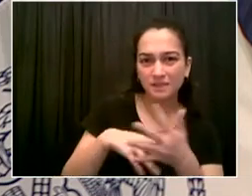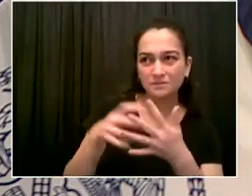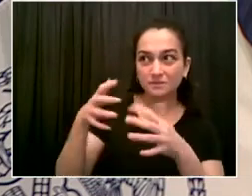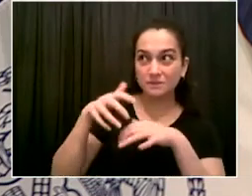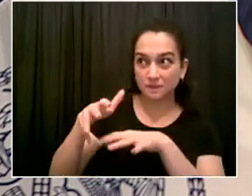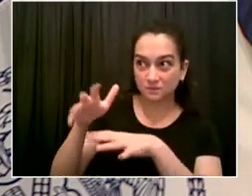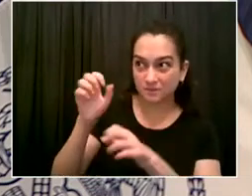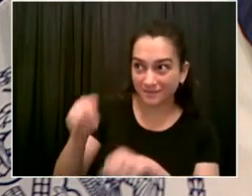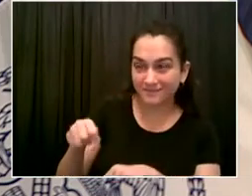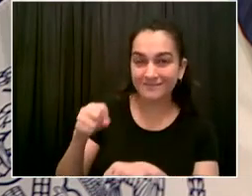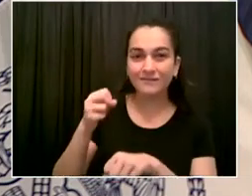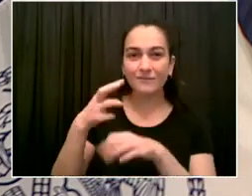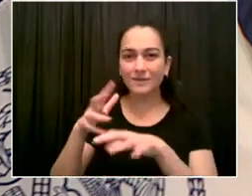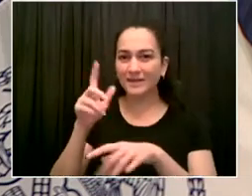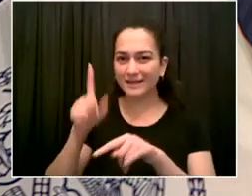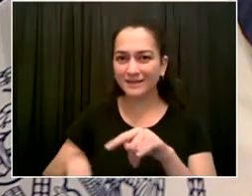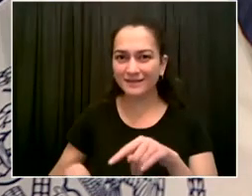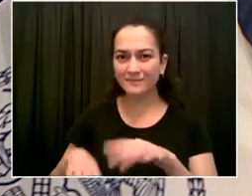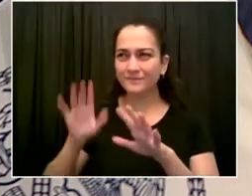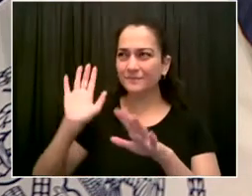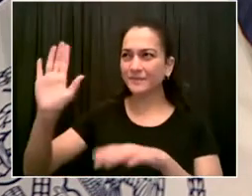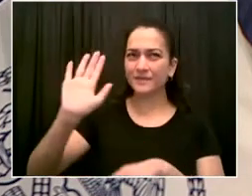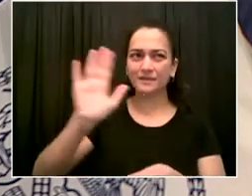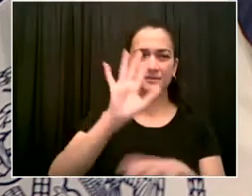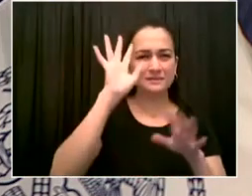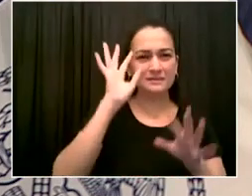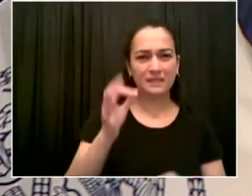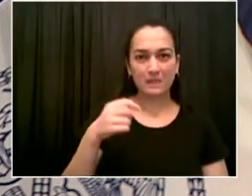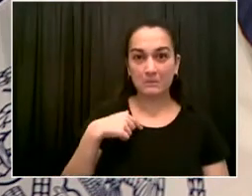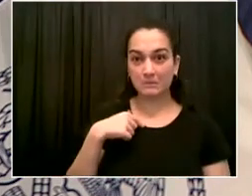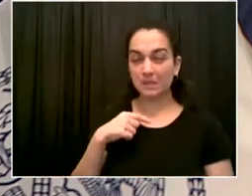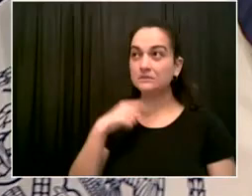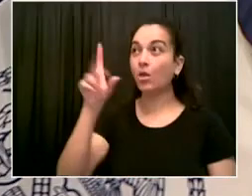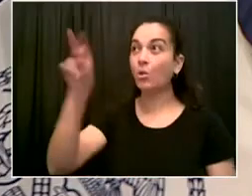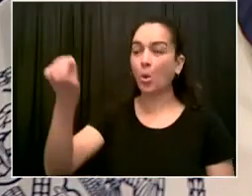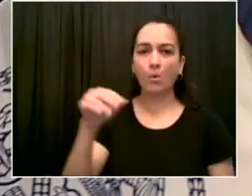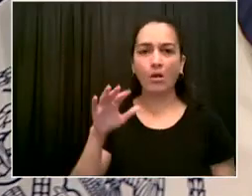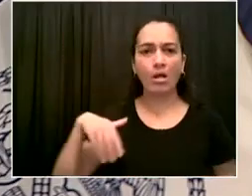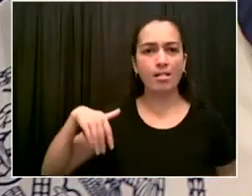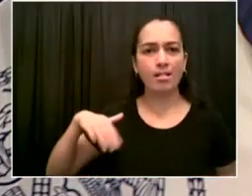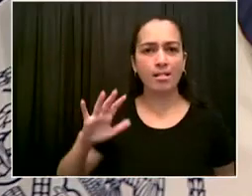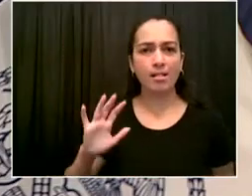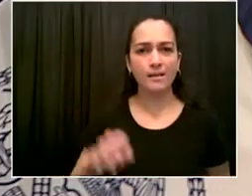for vaccinated folks only. We are definitely encouraging mask use.